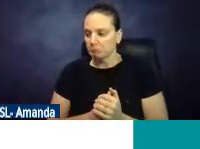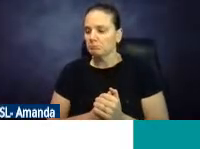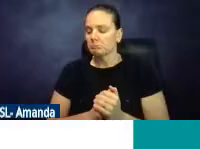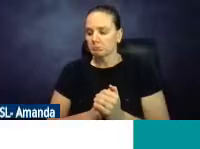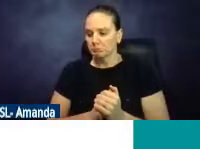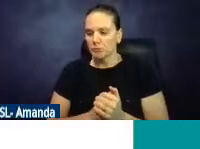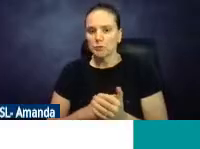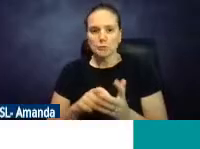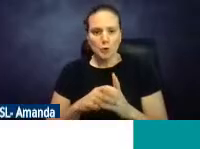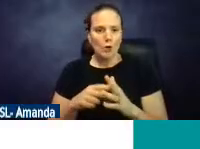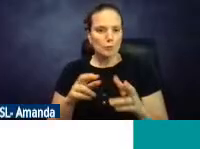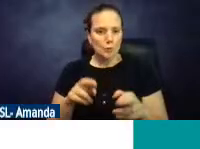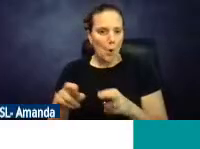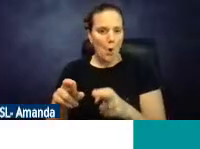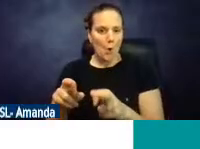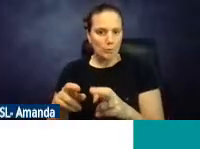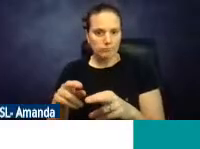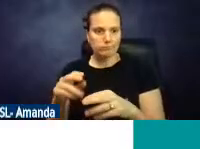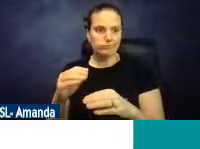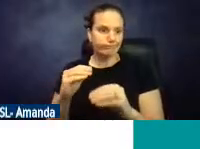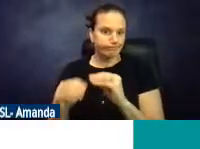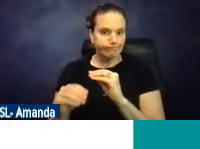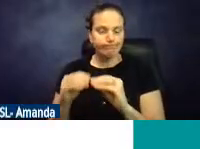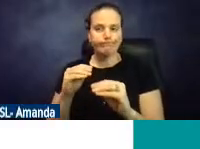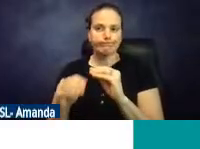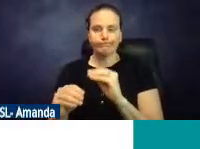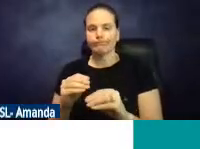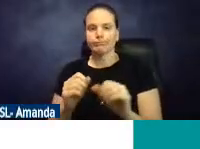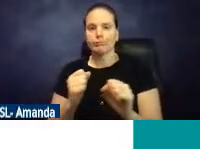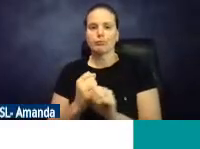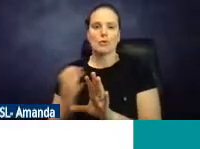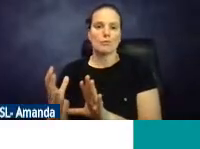roadway prepared for the big work that has to happen.